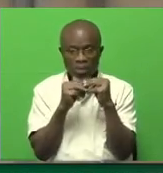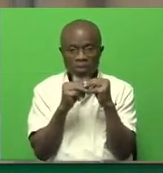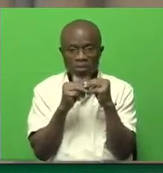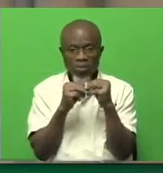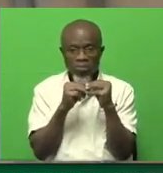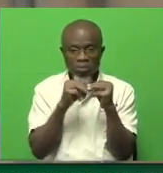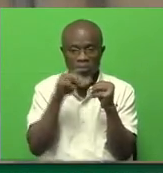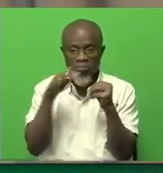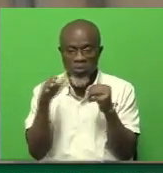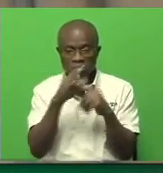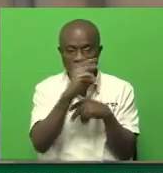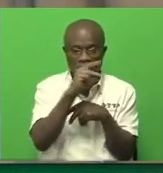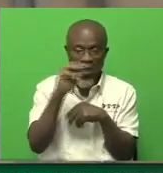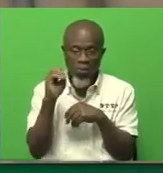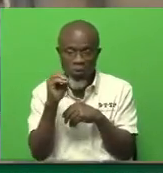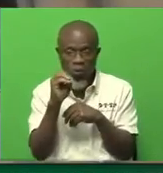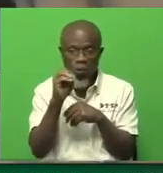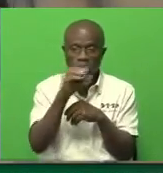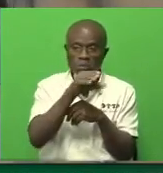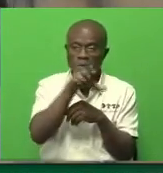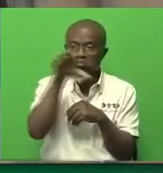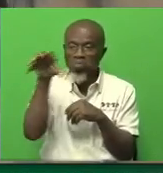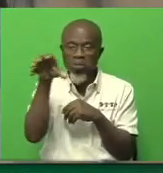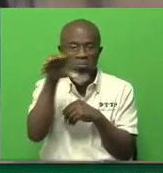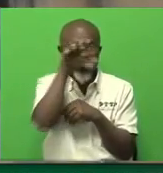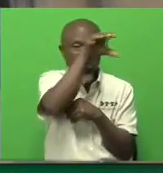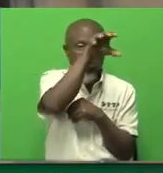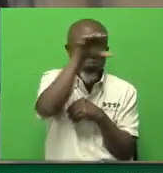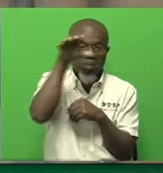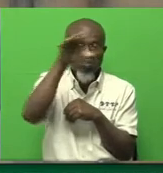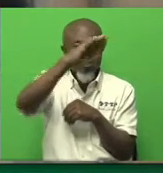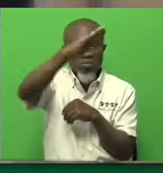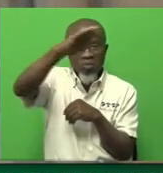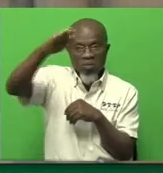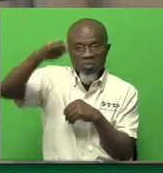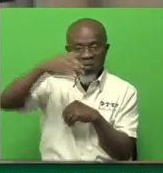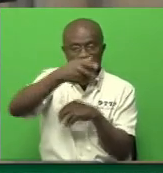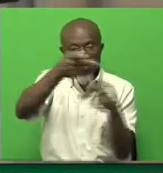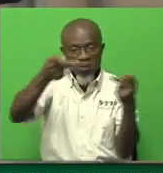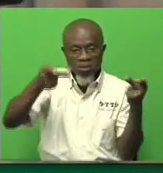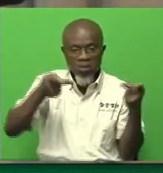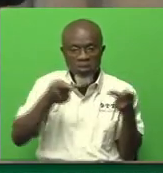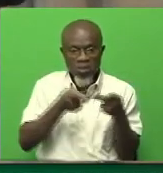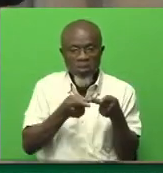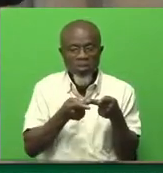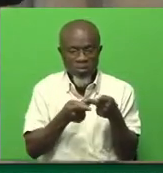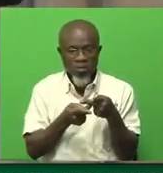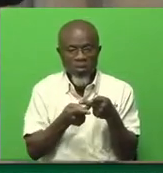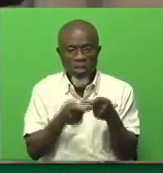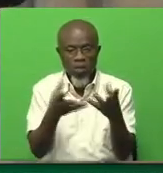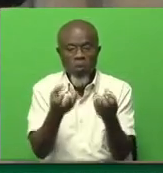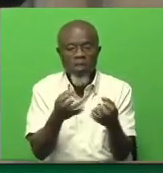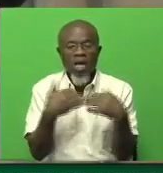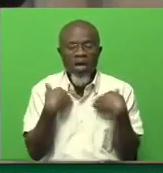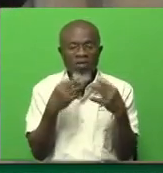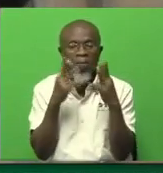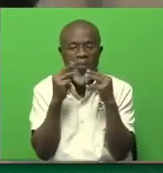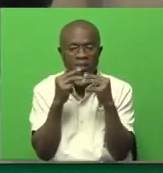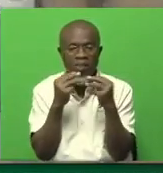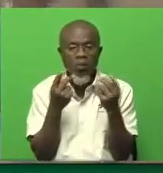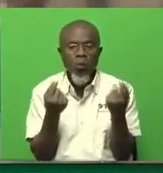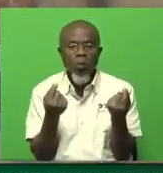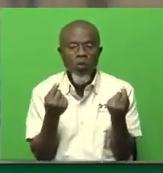Dr heinz's in Sacred Heart power ho is in Sinclair corporate Communications is in Park Street